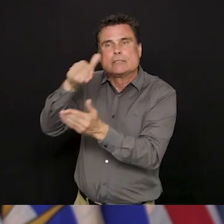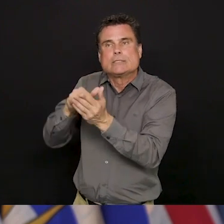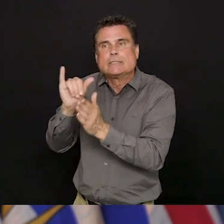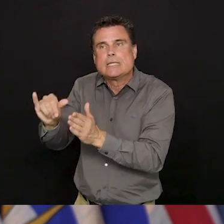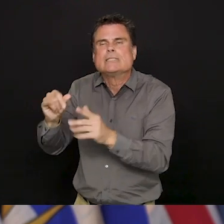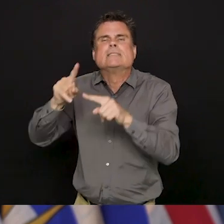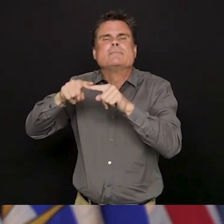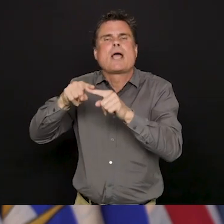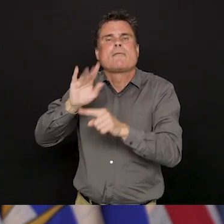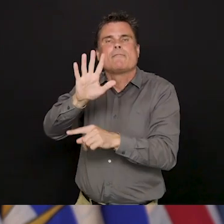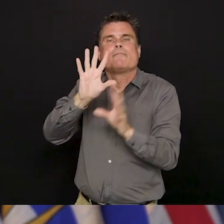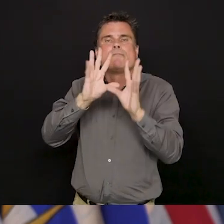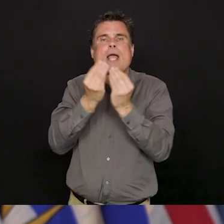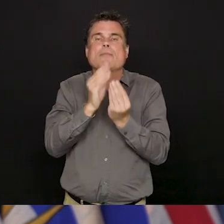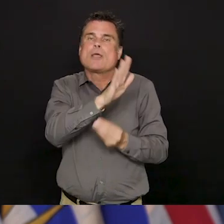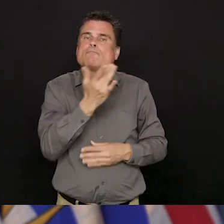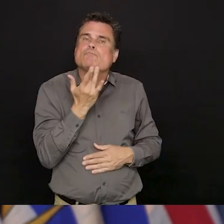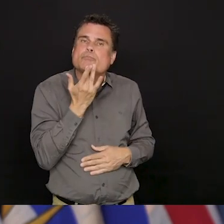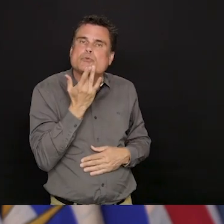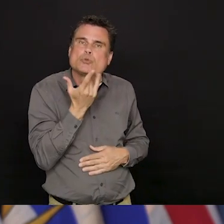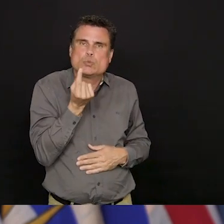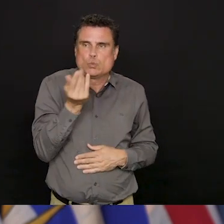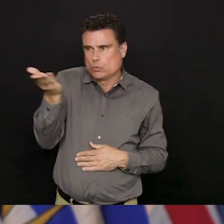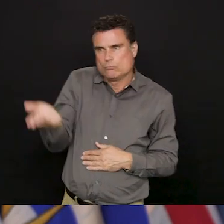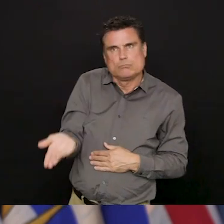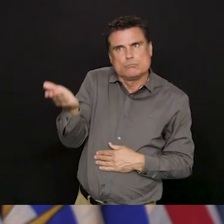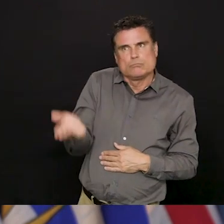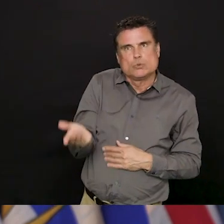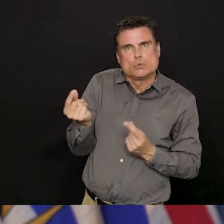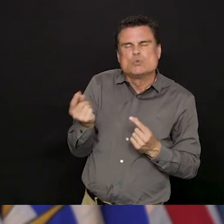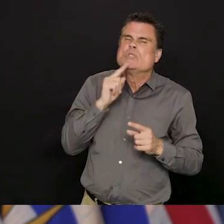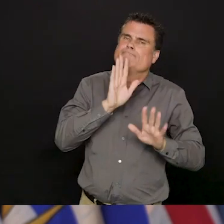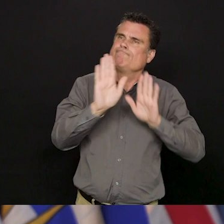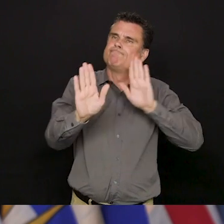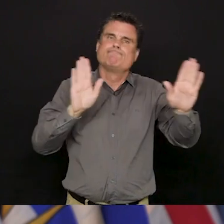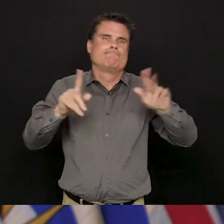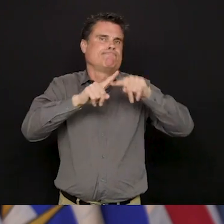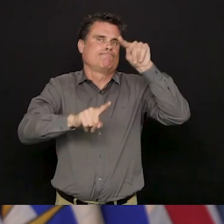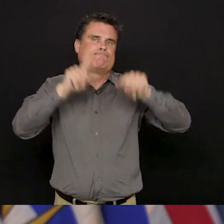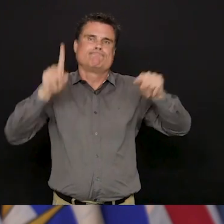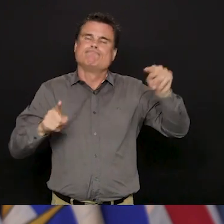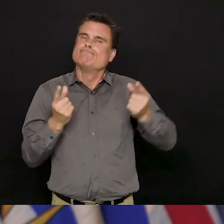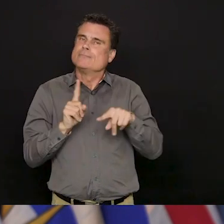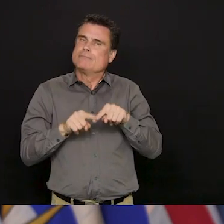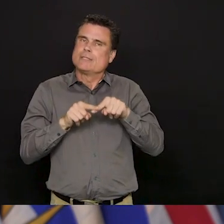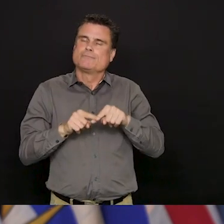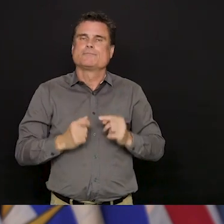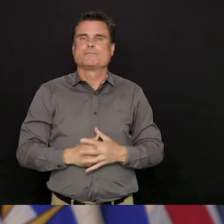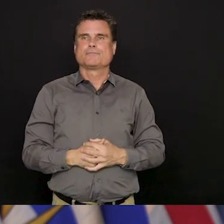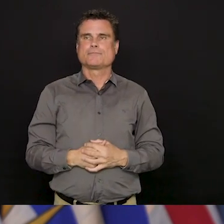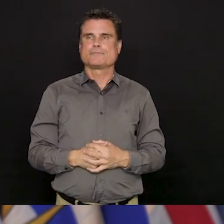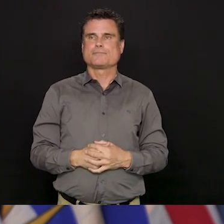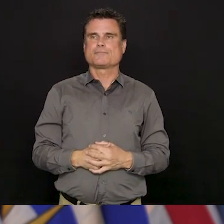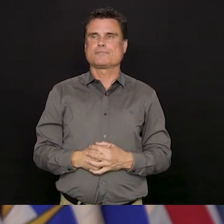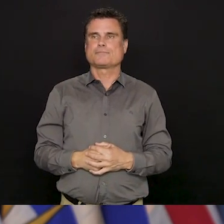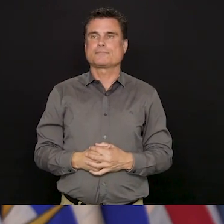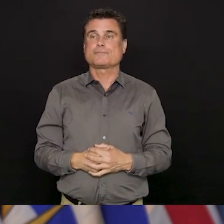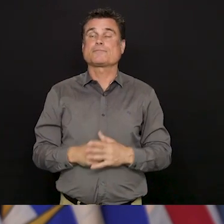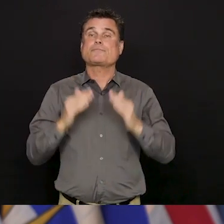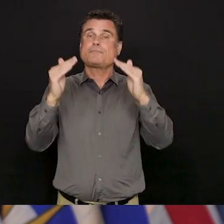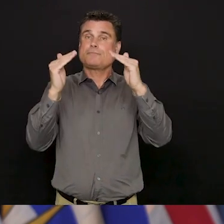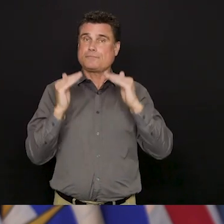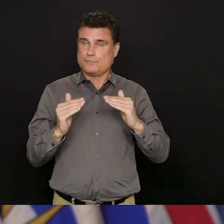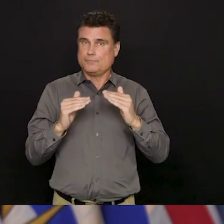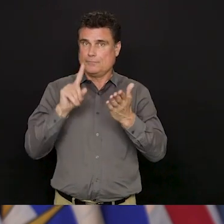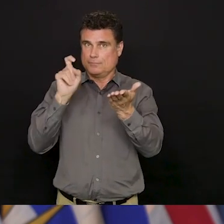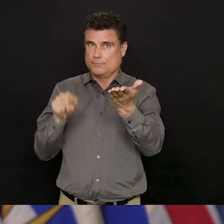Hey, Dr. Henry. I just wondered if you could go into a little bit more detail about what we're learning about the outbreak at United